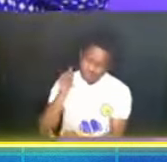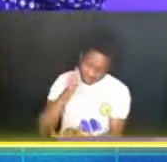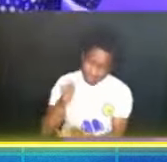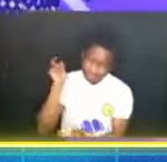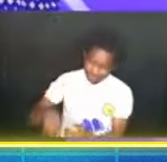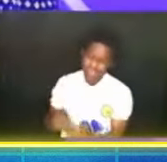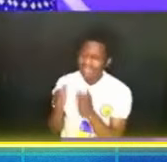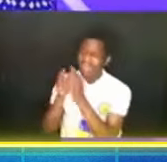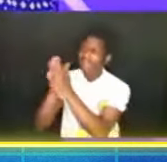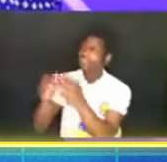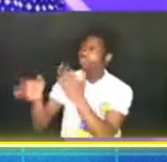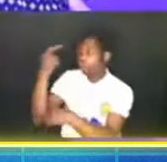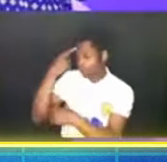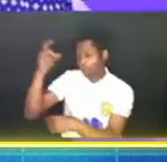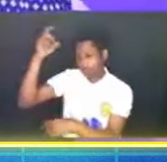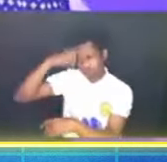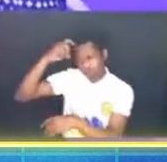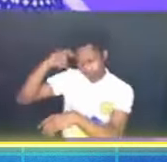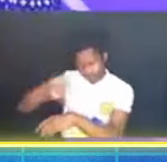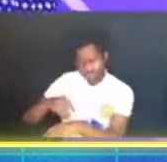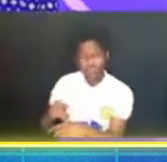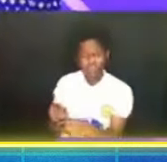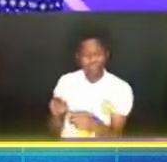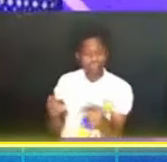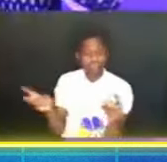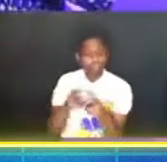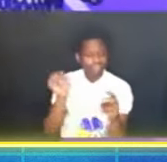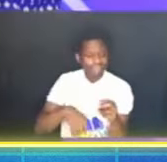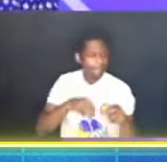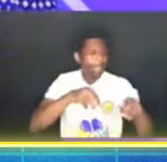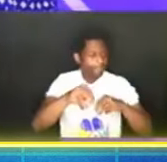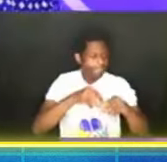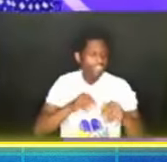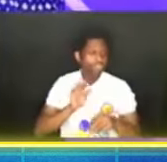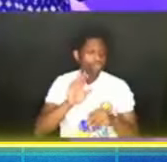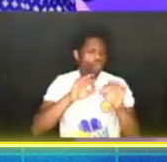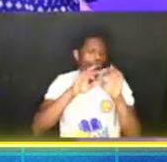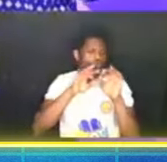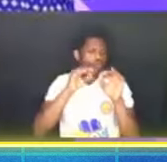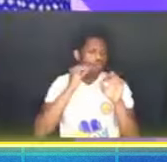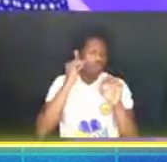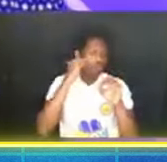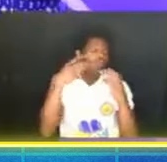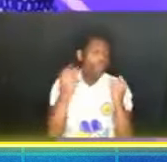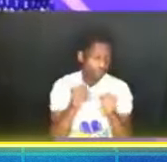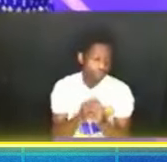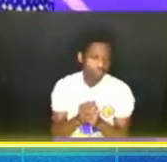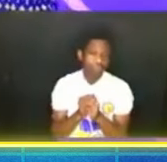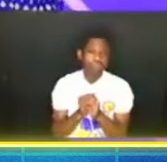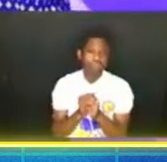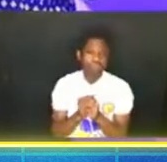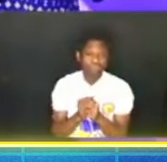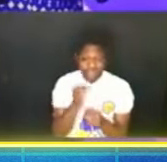knowledge. Now, to be able to manage their home. Please, to be able to do